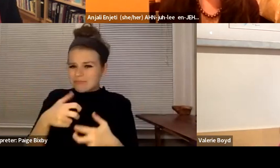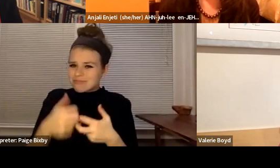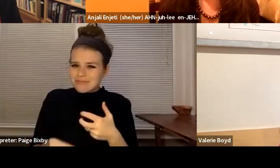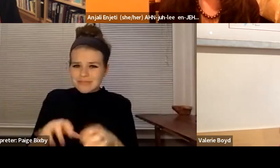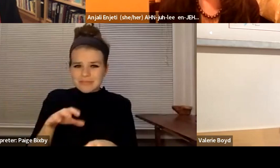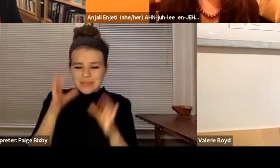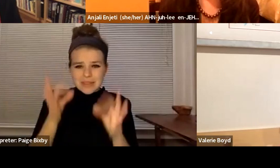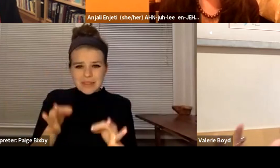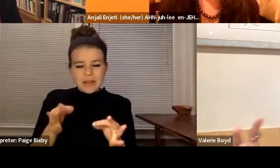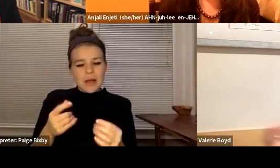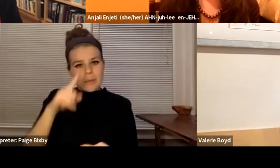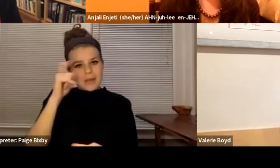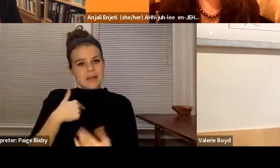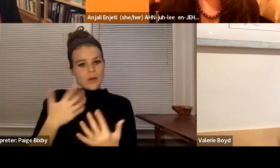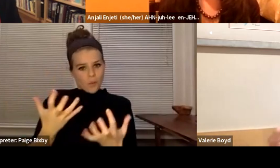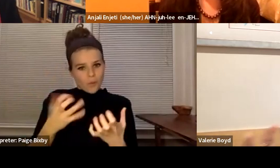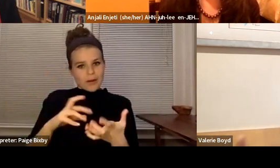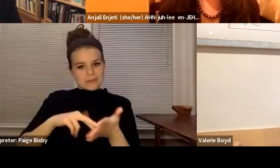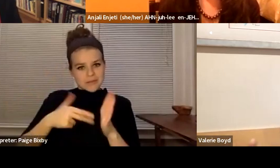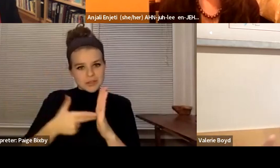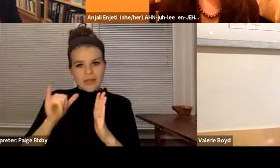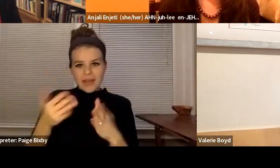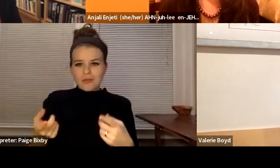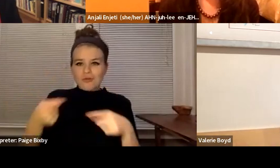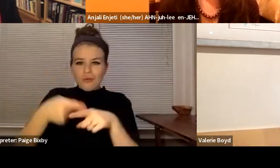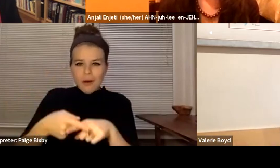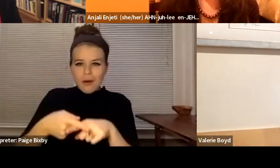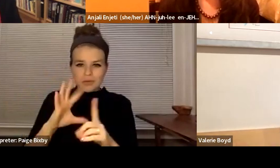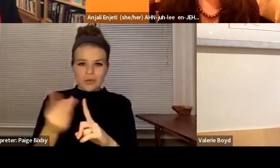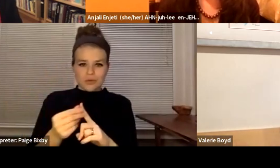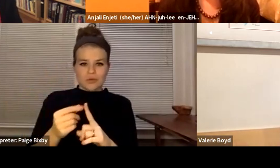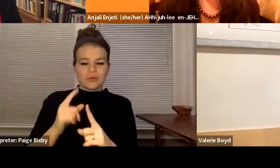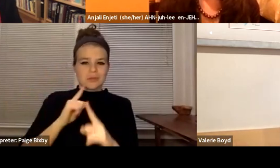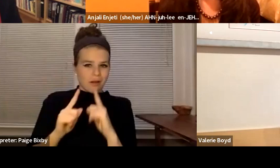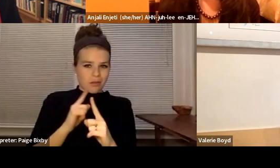I intentionally wanted that cross-cultural dialogue.